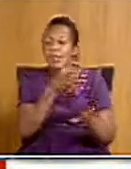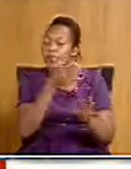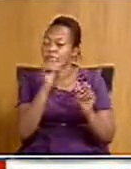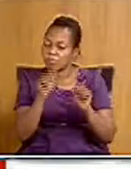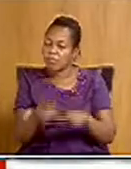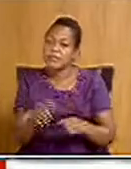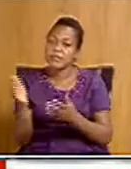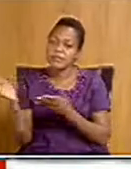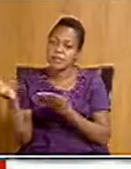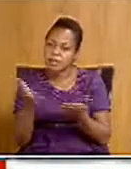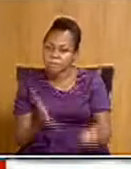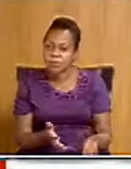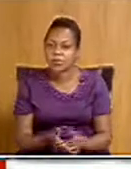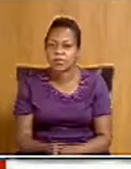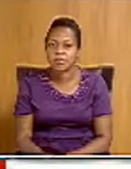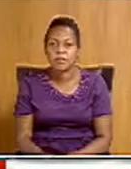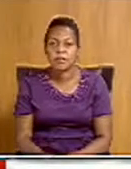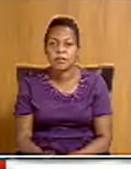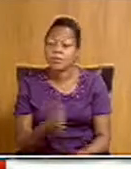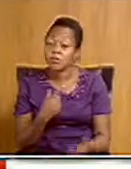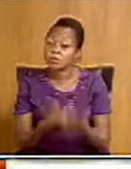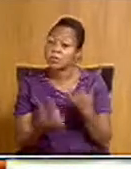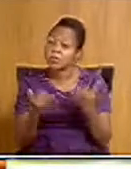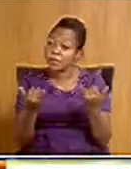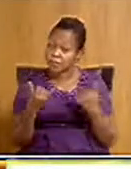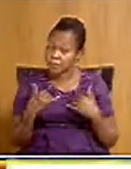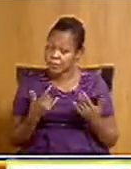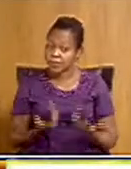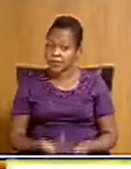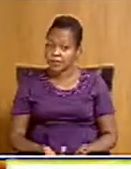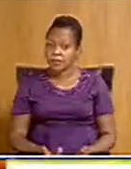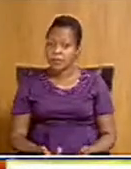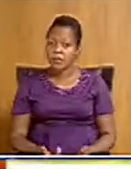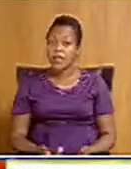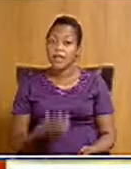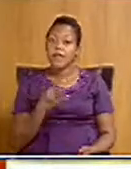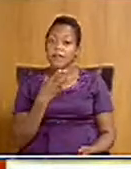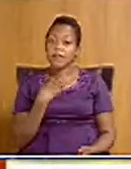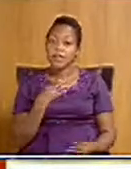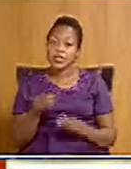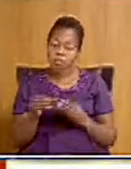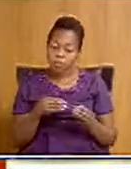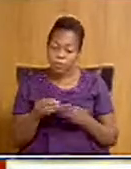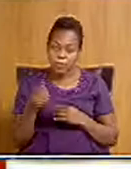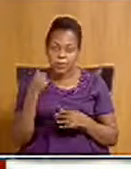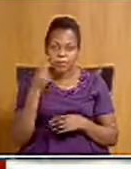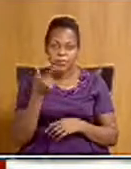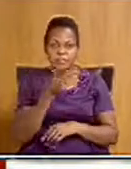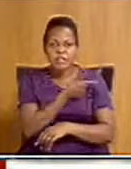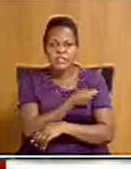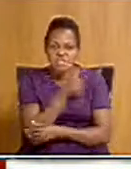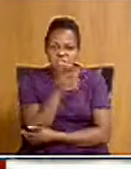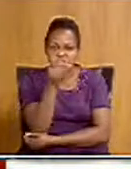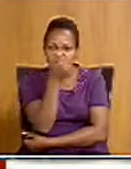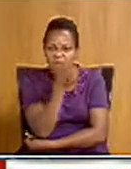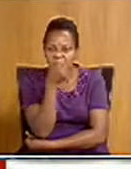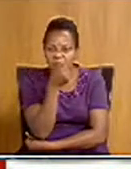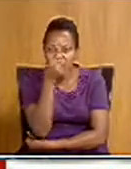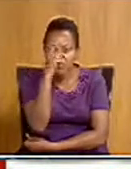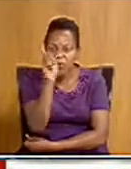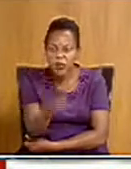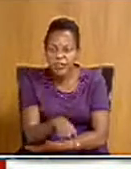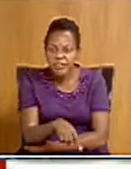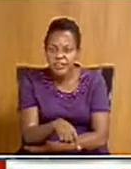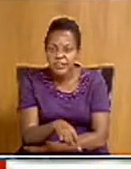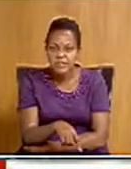import. That's what they were telling us. You want equipment for vaccine? What, you Africans, what for?